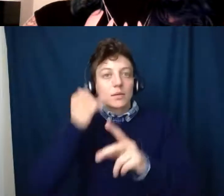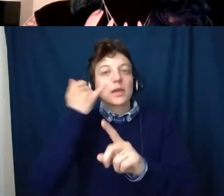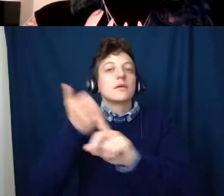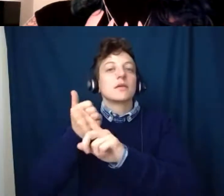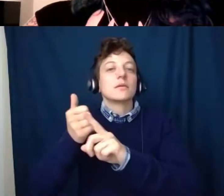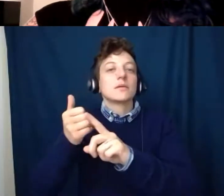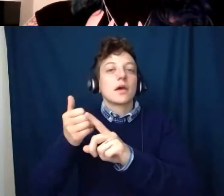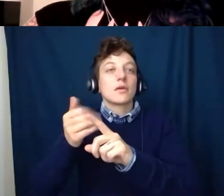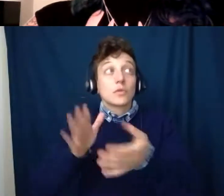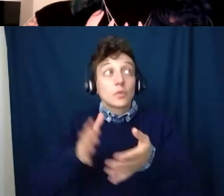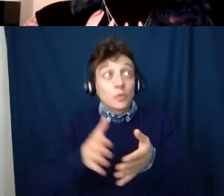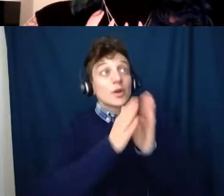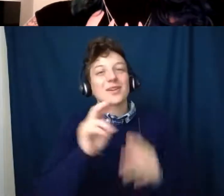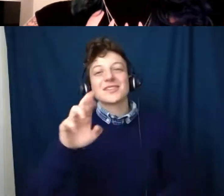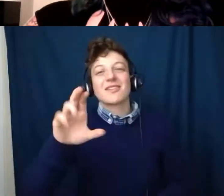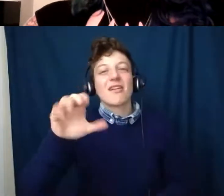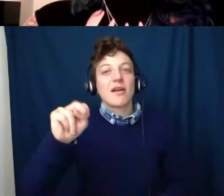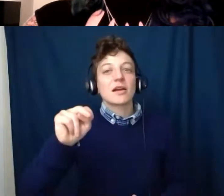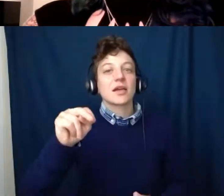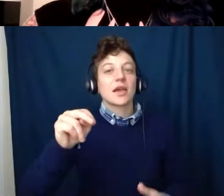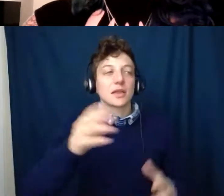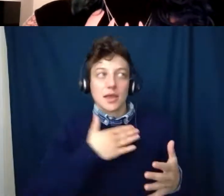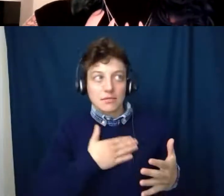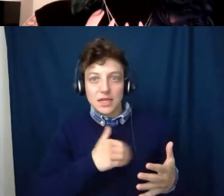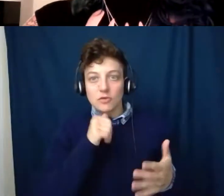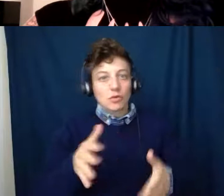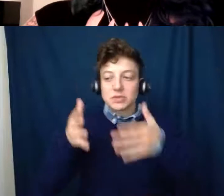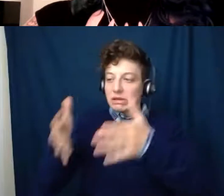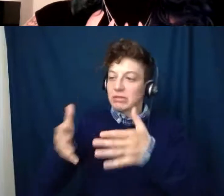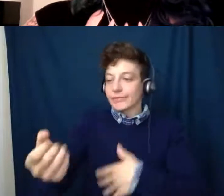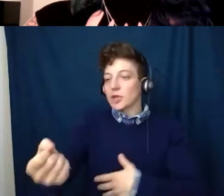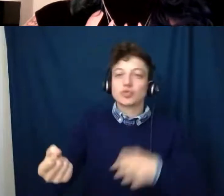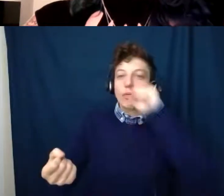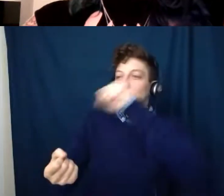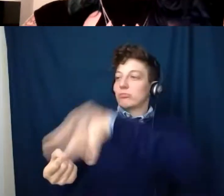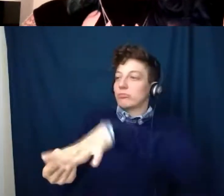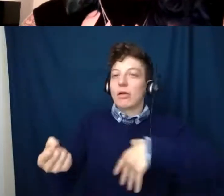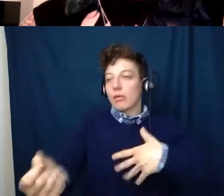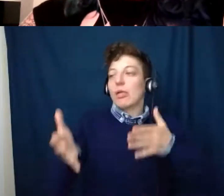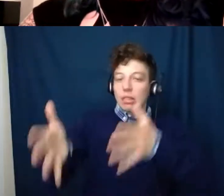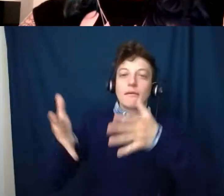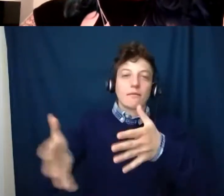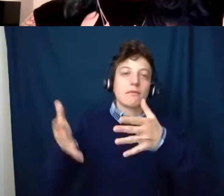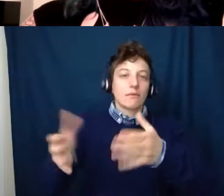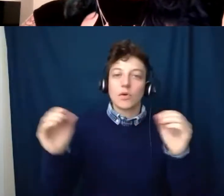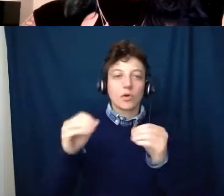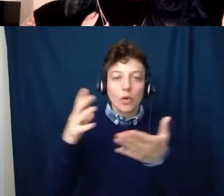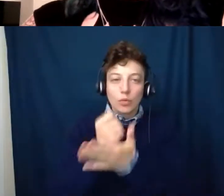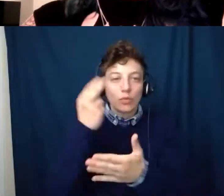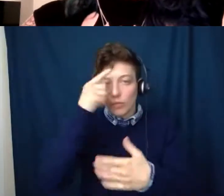is that it doesn't just sit in a drawer and have like no chance of being used. So if you